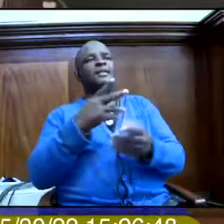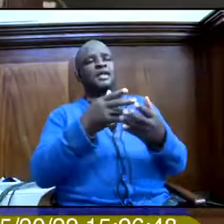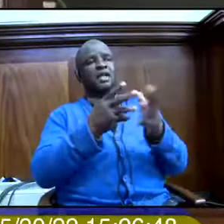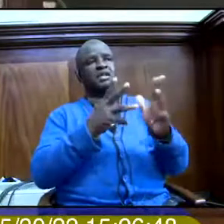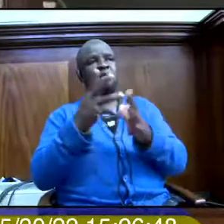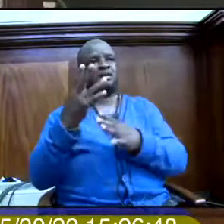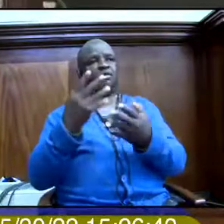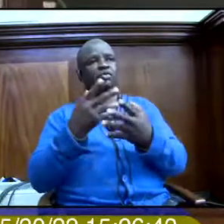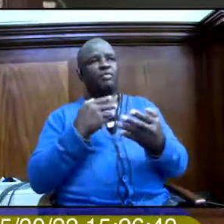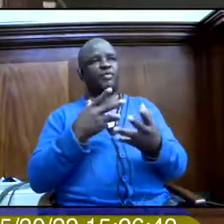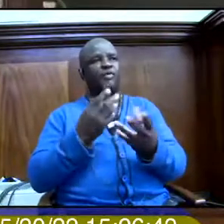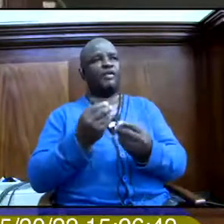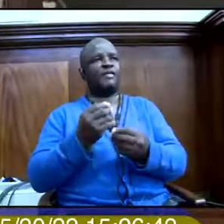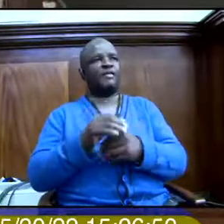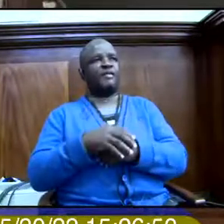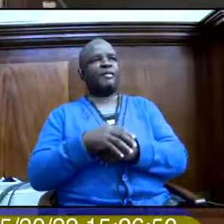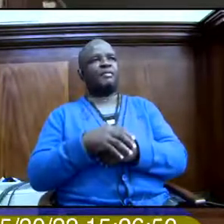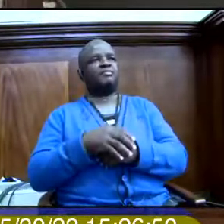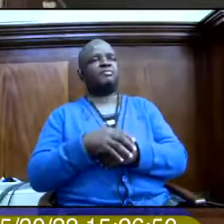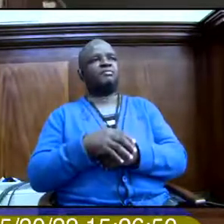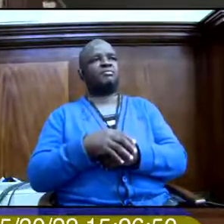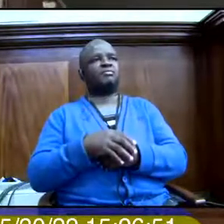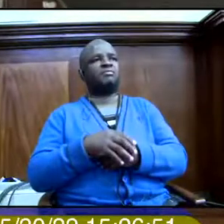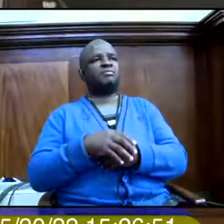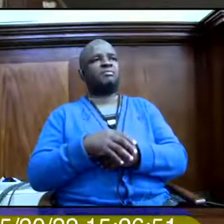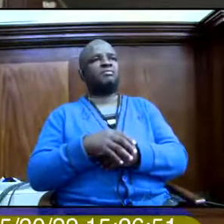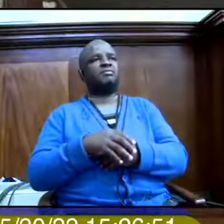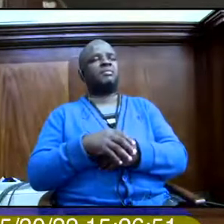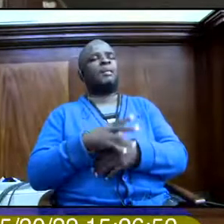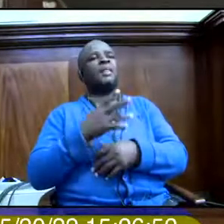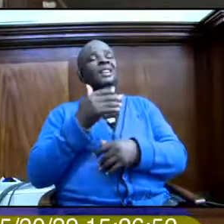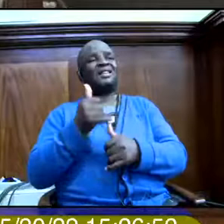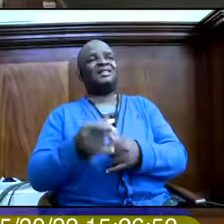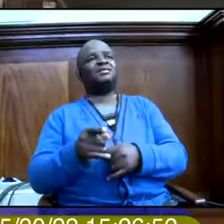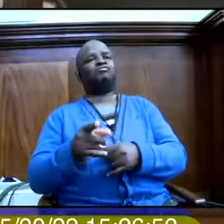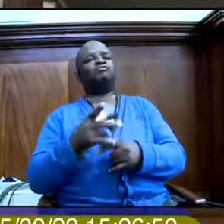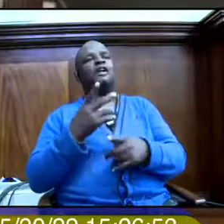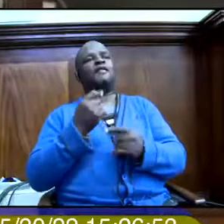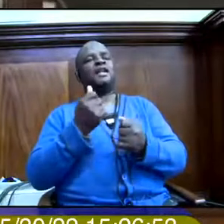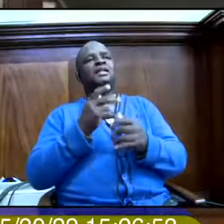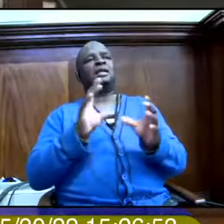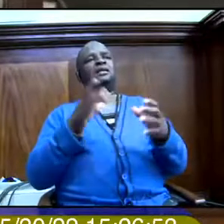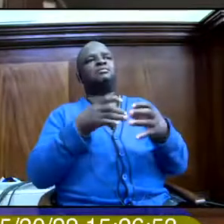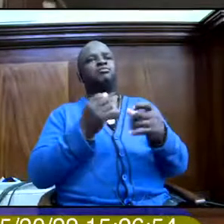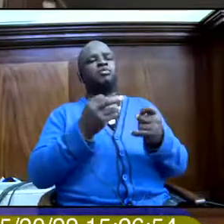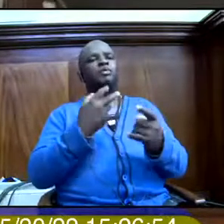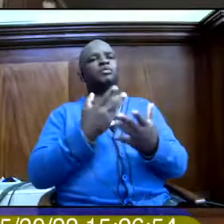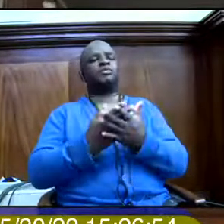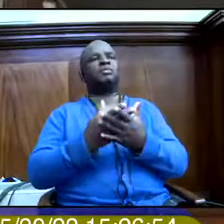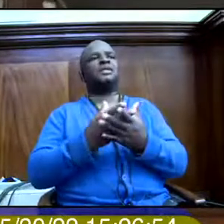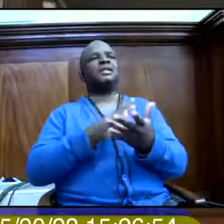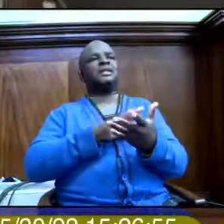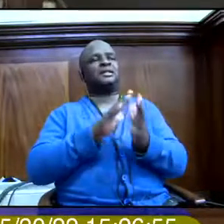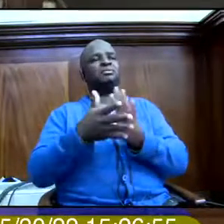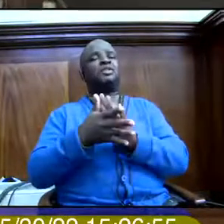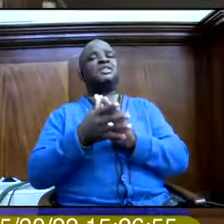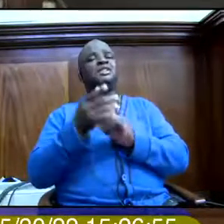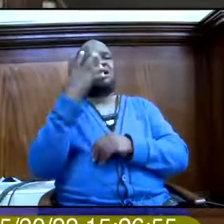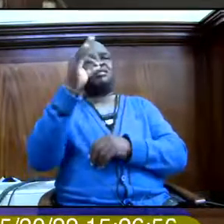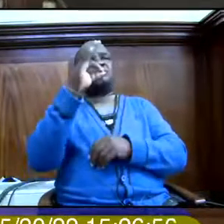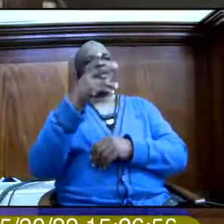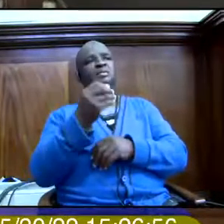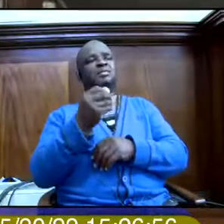a mainly parasitic financial sector and often paralyzed state sector a